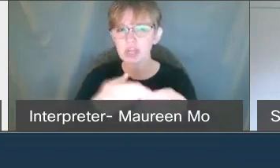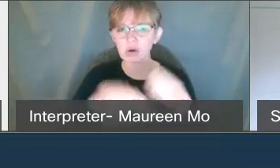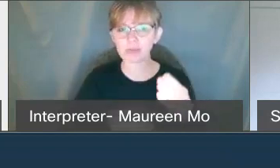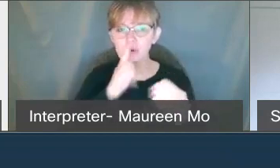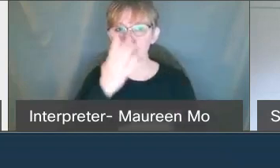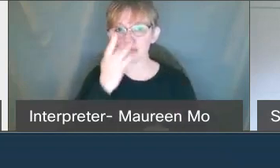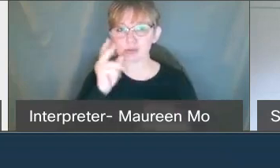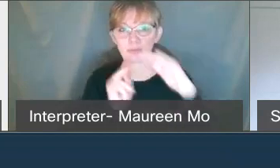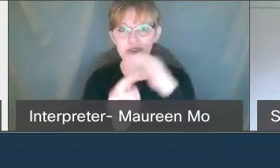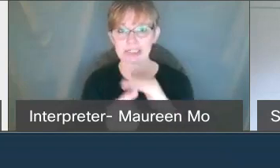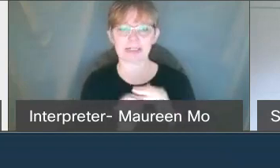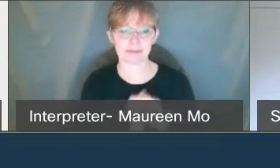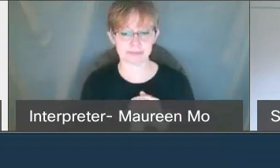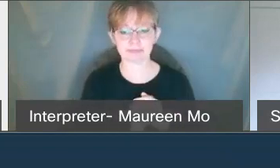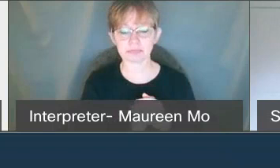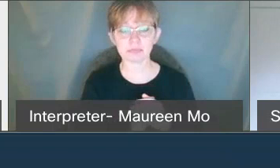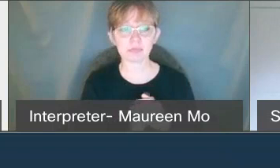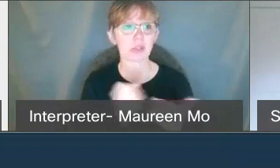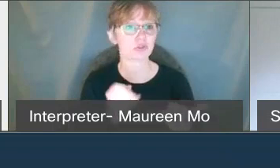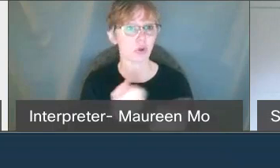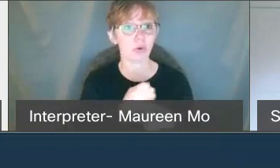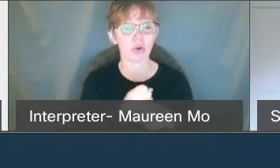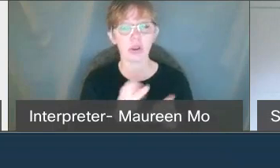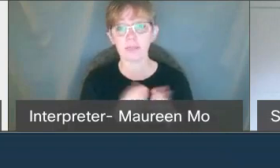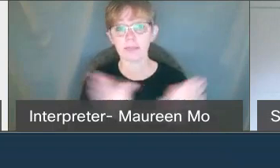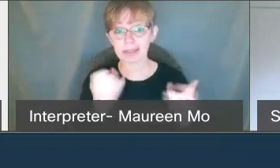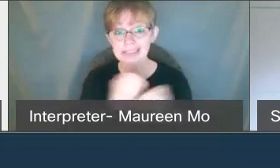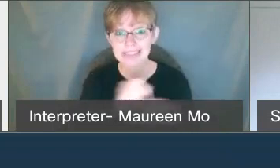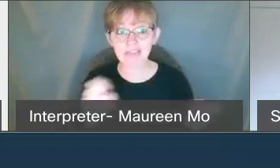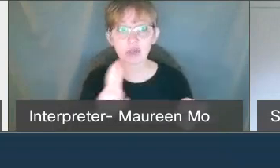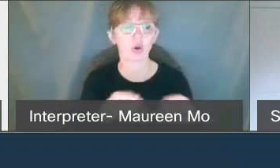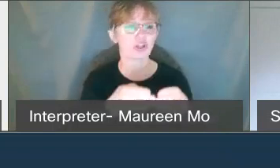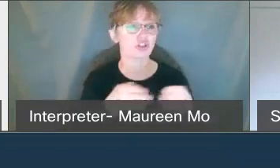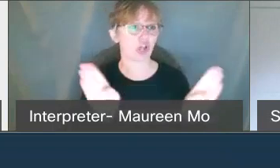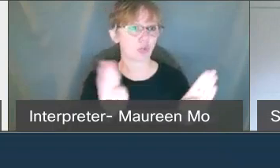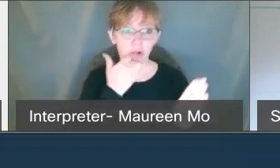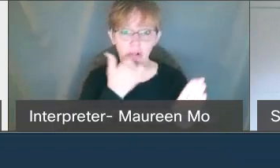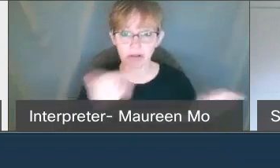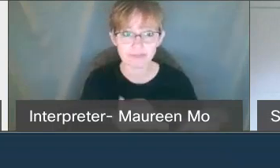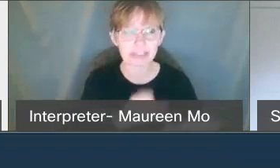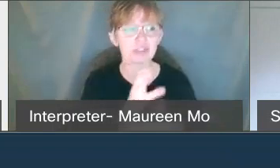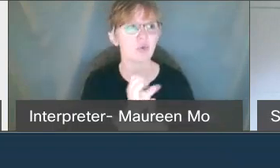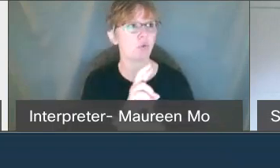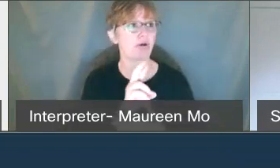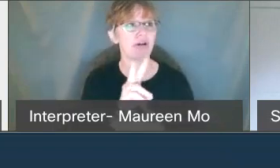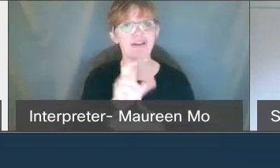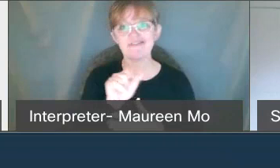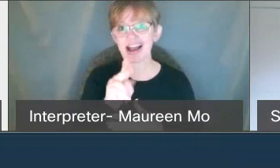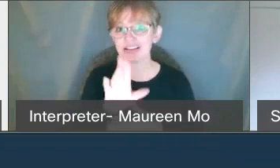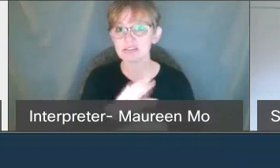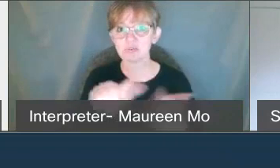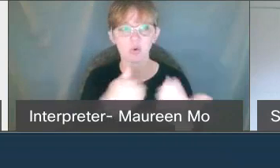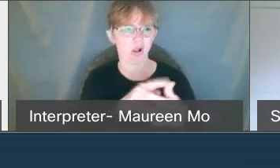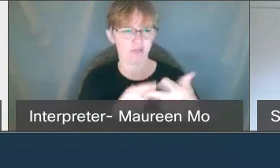right? So public safety or general offending or violence, all of those are going to have different definitions across